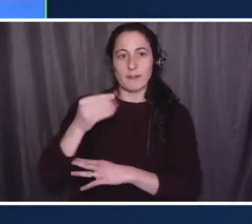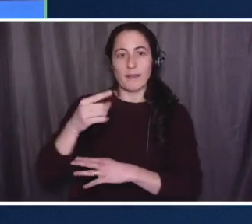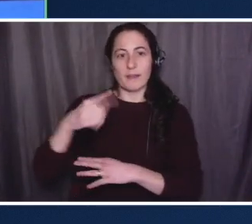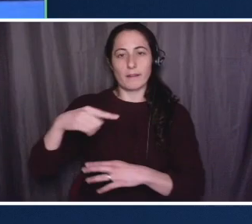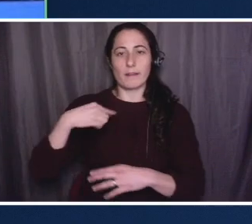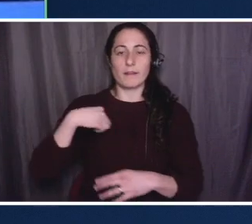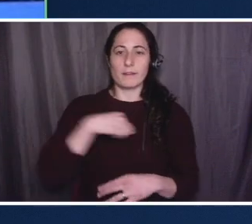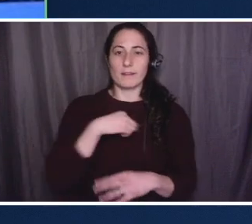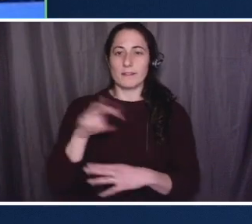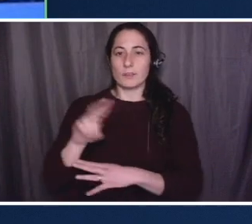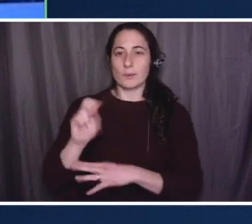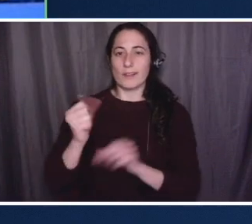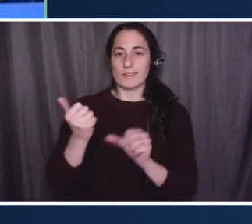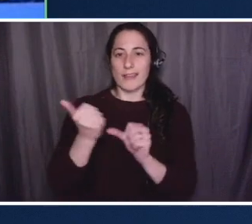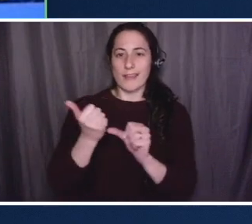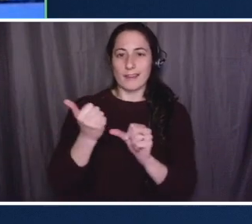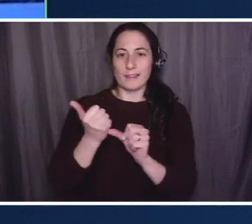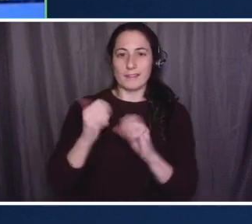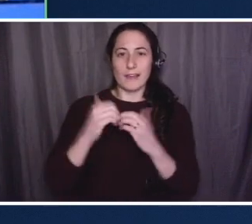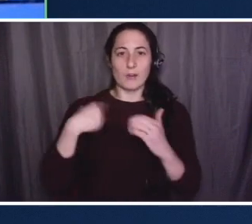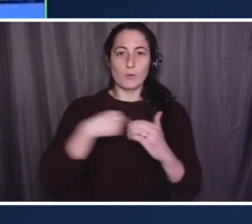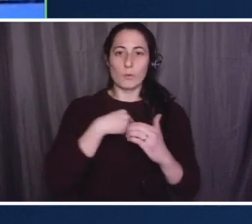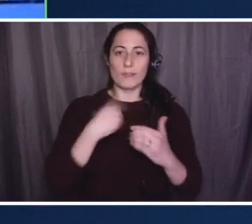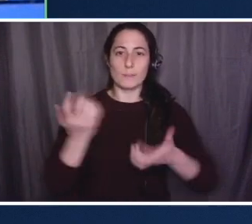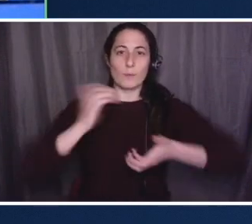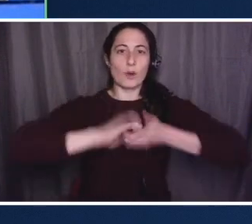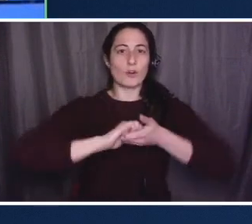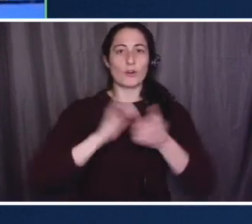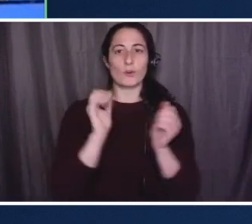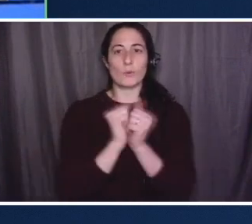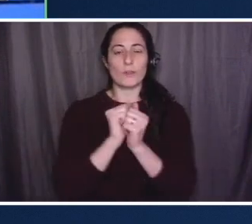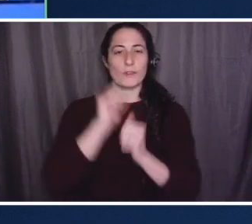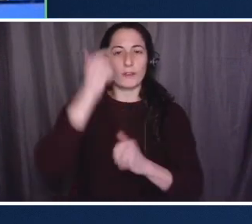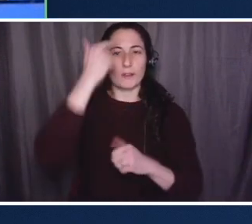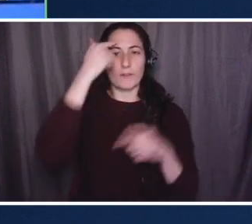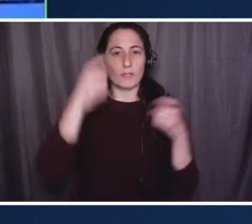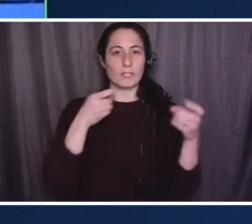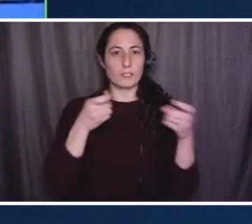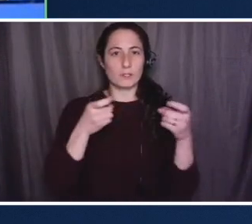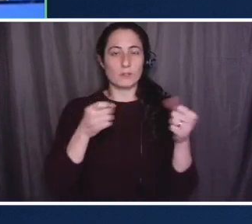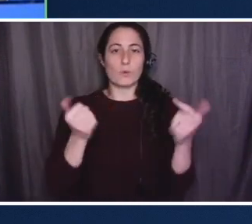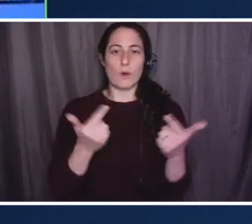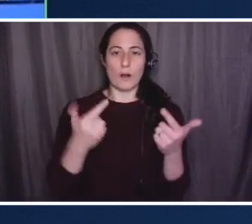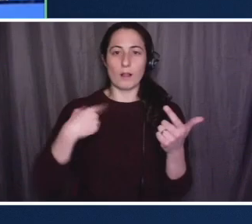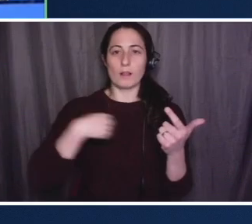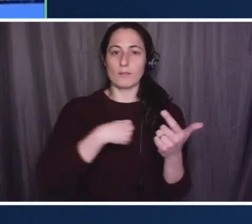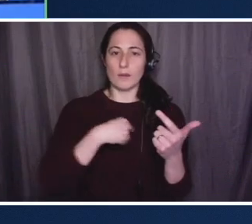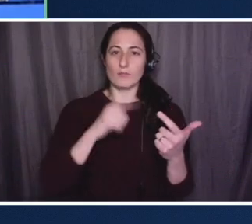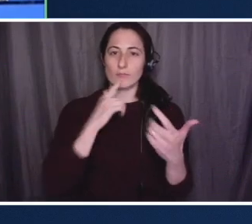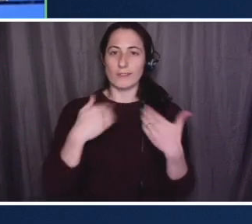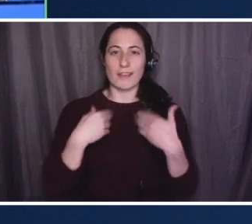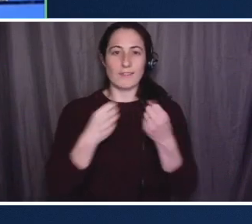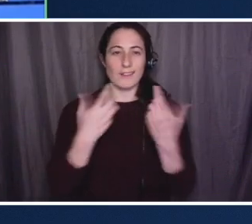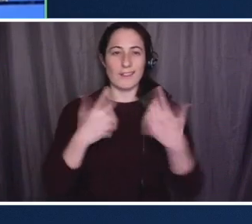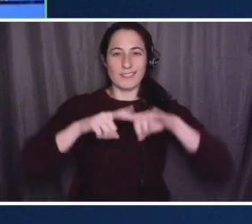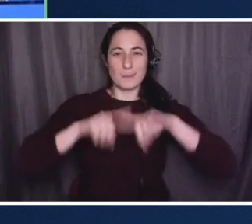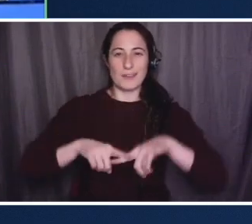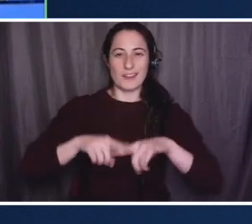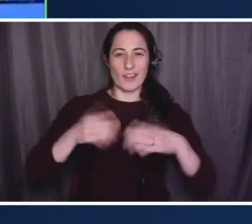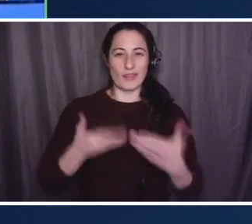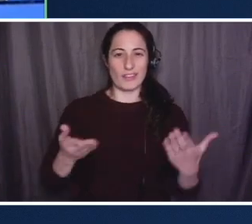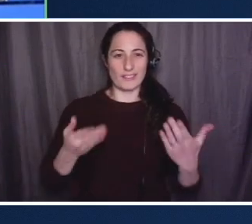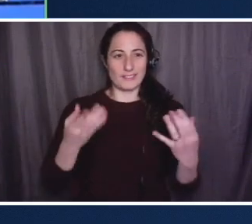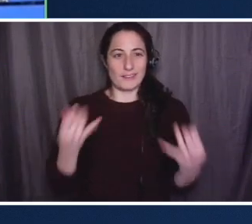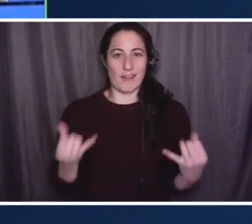to partner with governments. So we all have a lot at stake this year and a lot to be